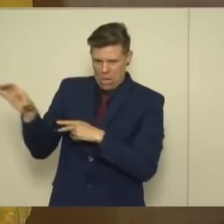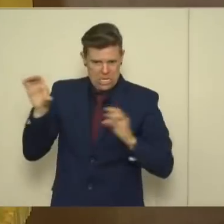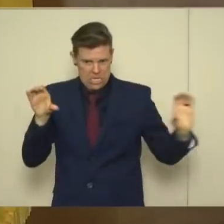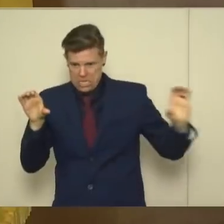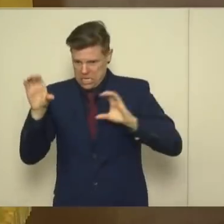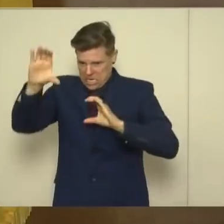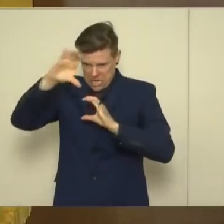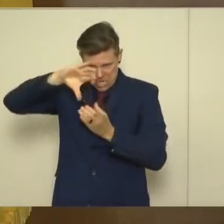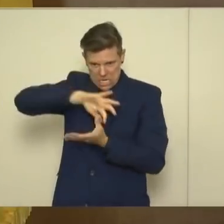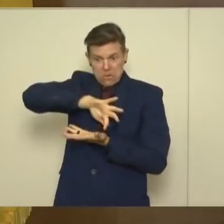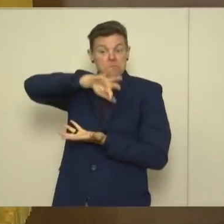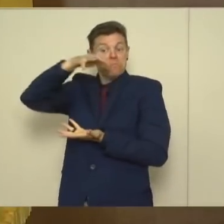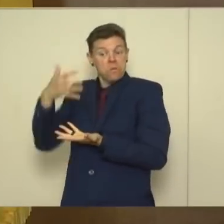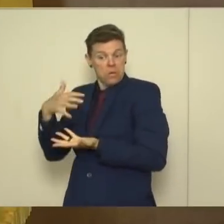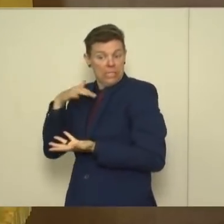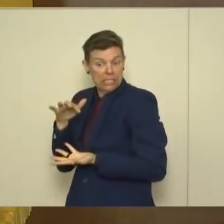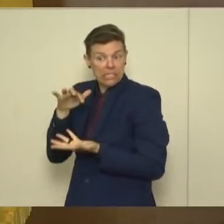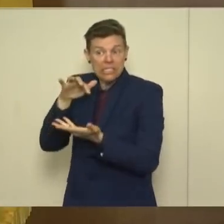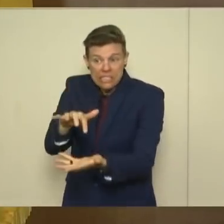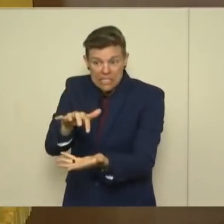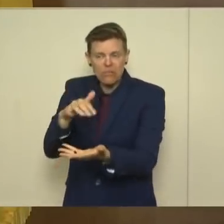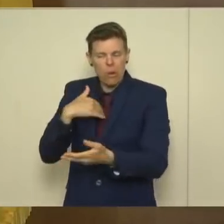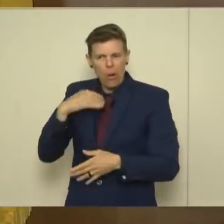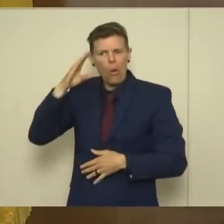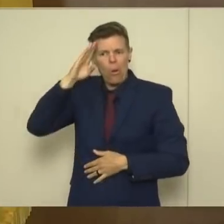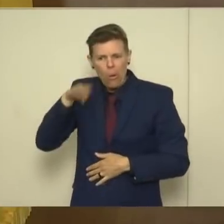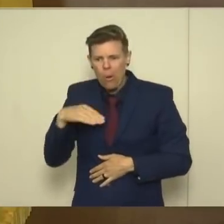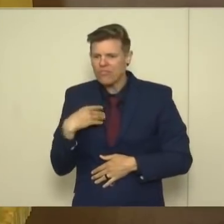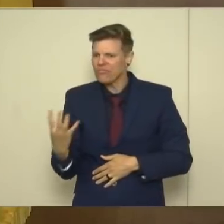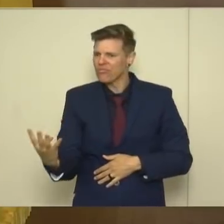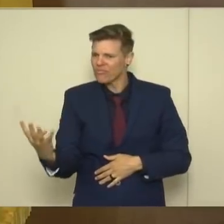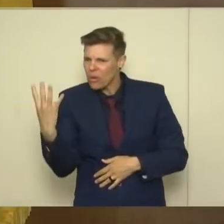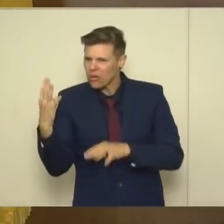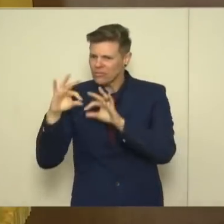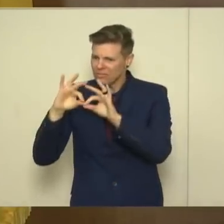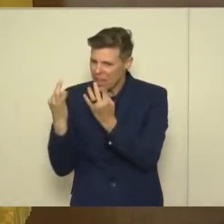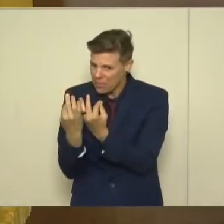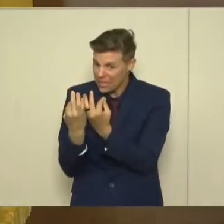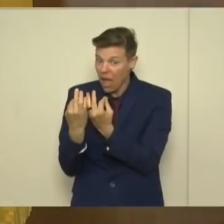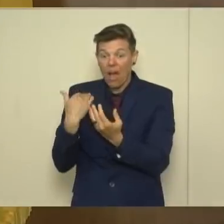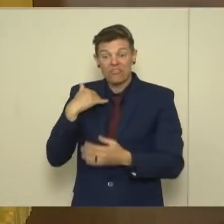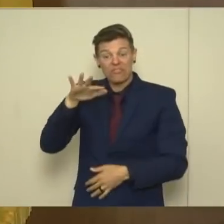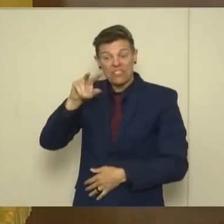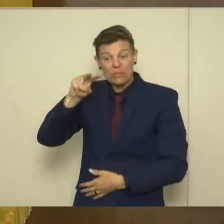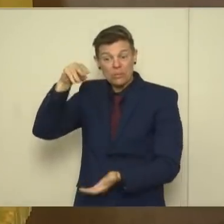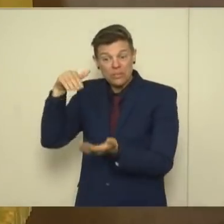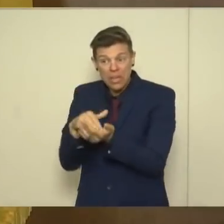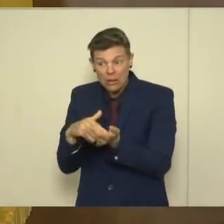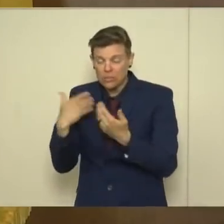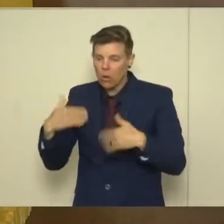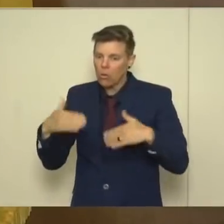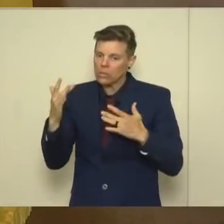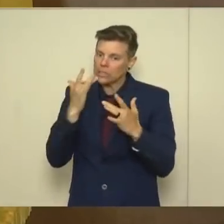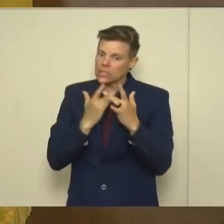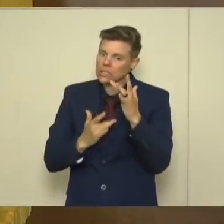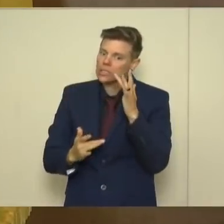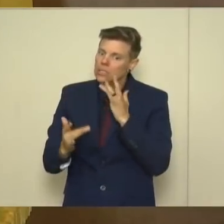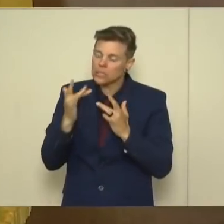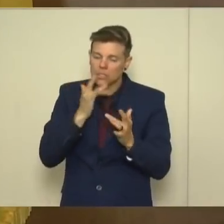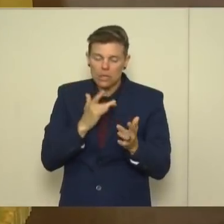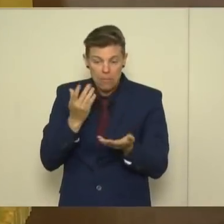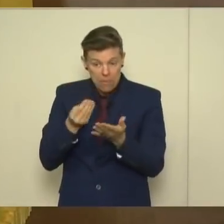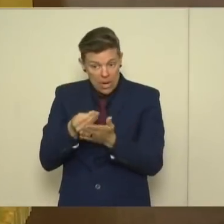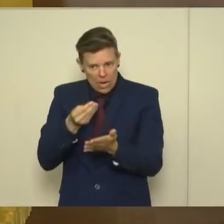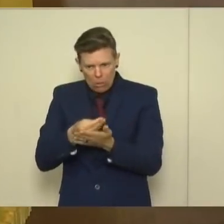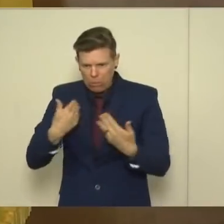family of 4 on $52,000 we know is not enough, but and I do want New Mexicans to hear that.